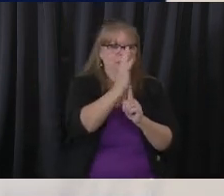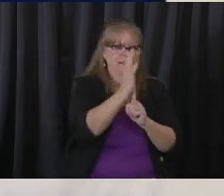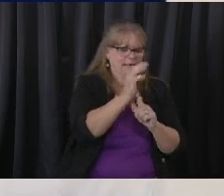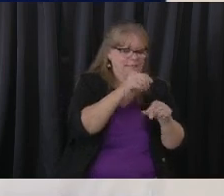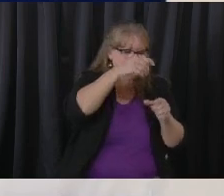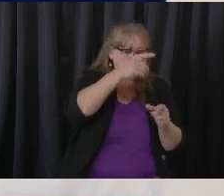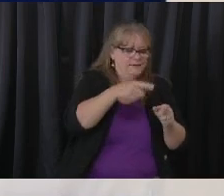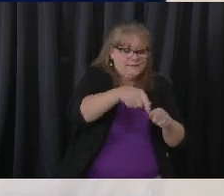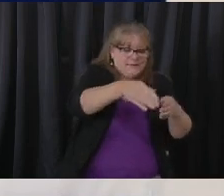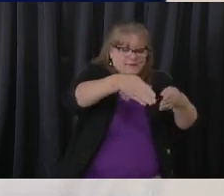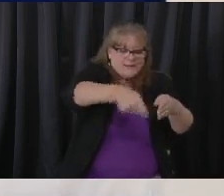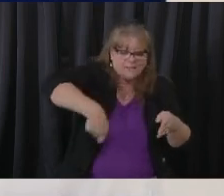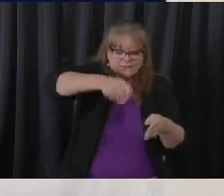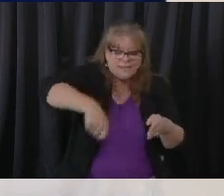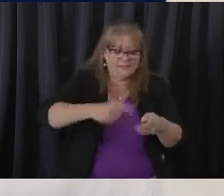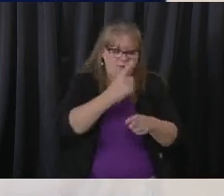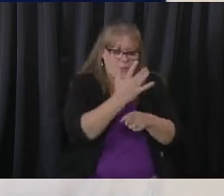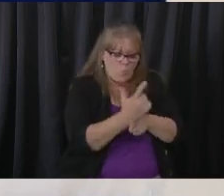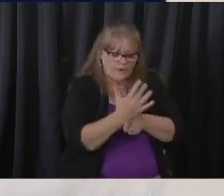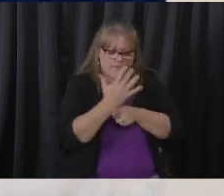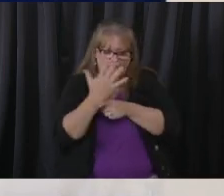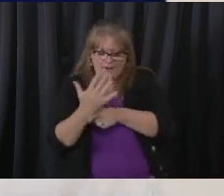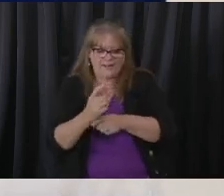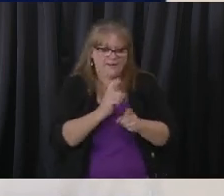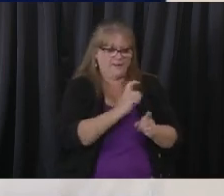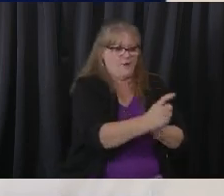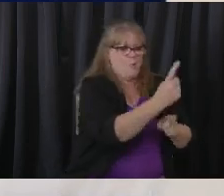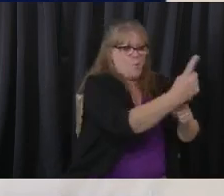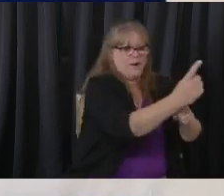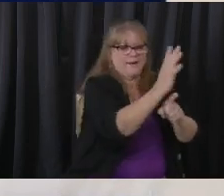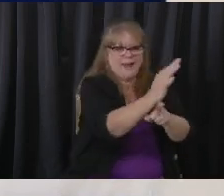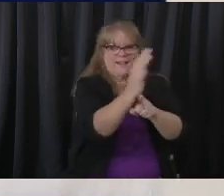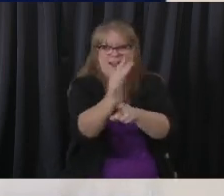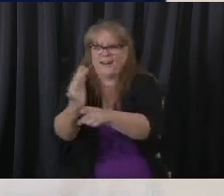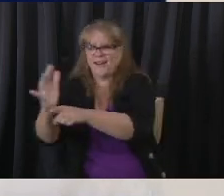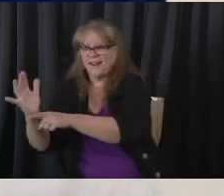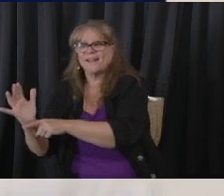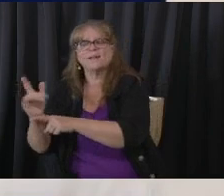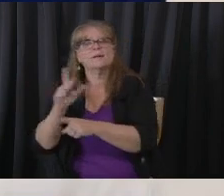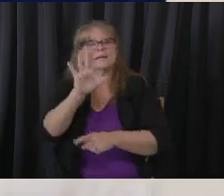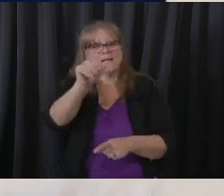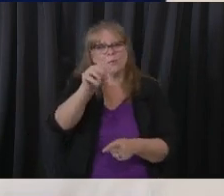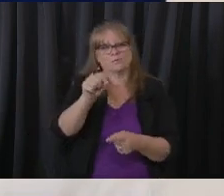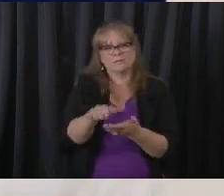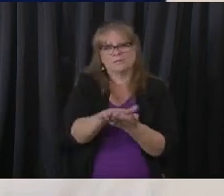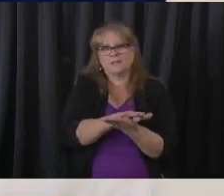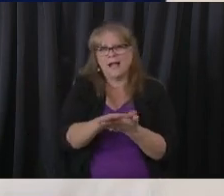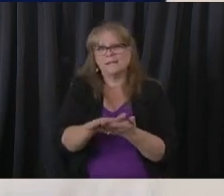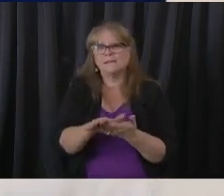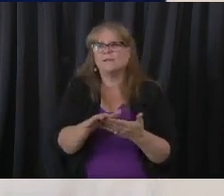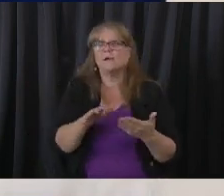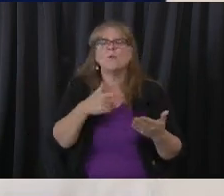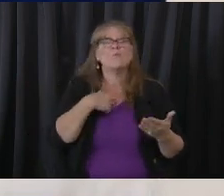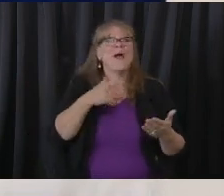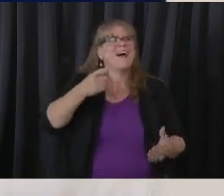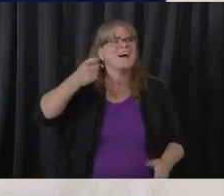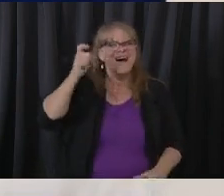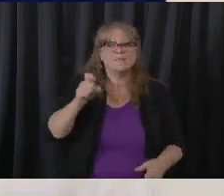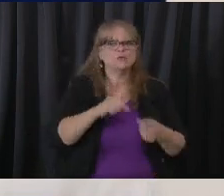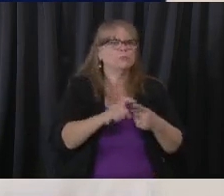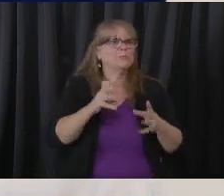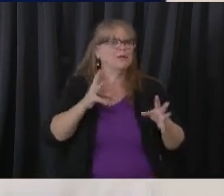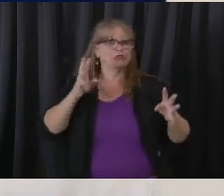you had 2 years ago or a year ago. We all took for granted. That day will return, but have fun, make those experiences meaningful. It's the same with Halloween. Do it in a safe